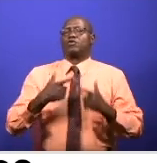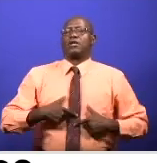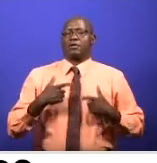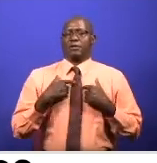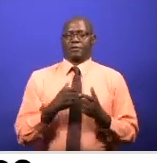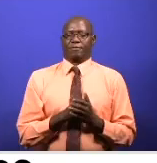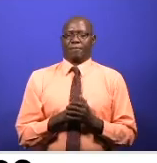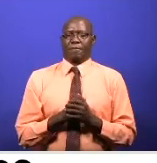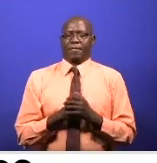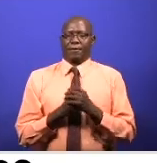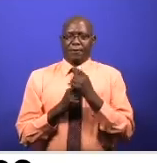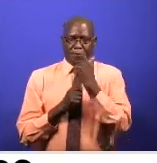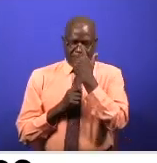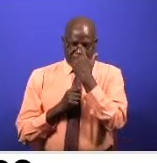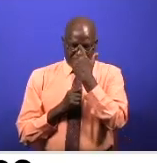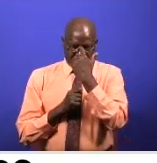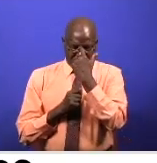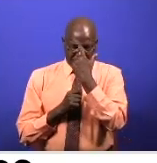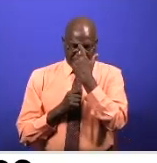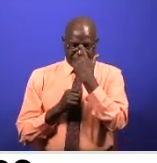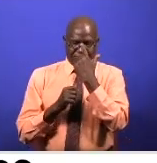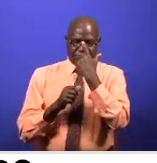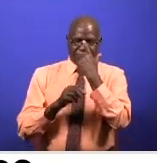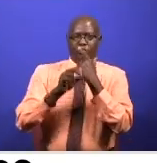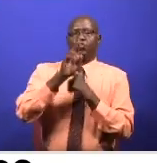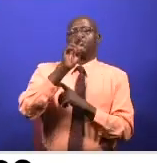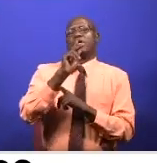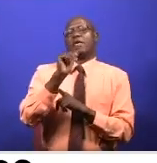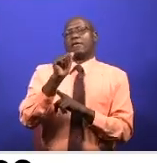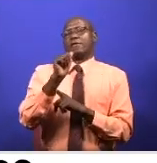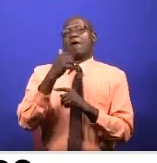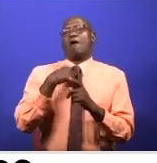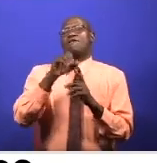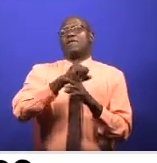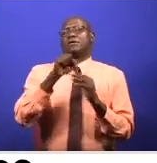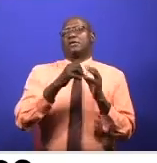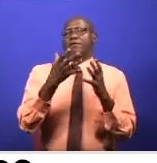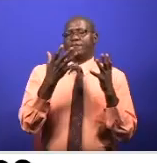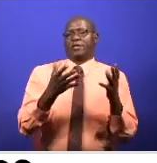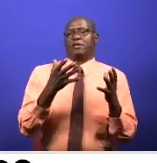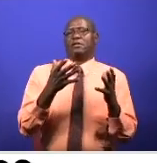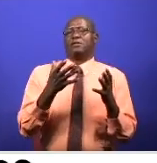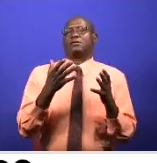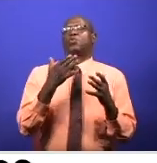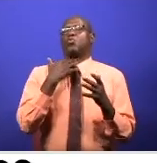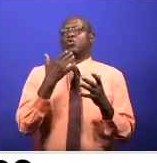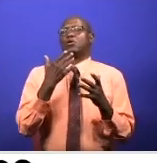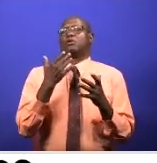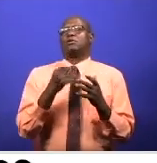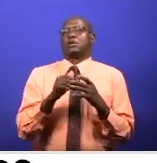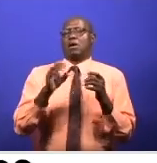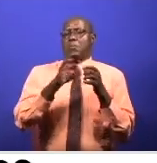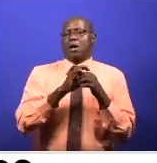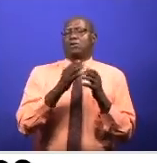Kenya's ruling party UDA has continued to harvest heavily from the opposition as it plots for a merge of political parties before the